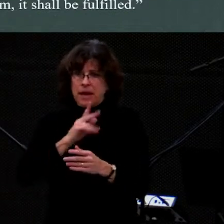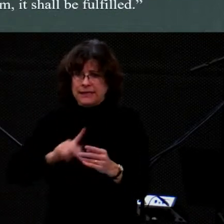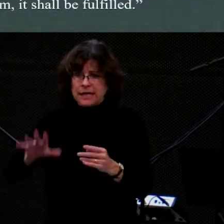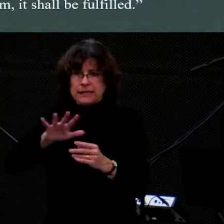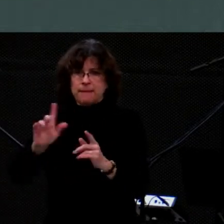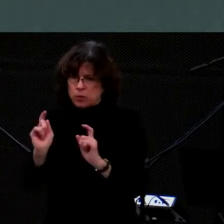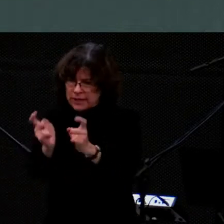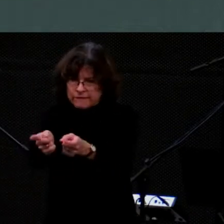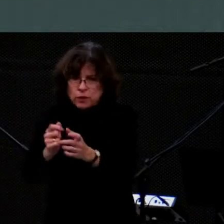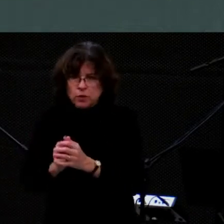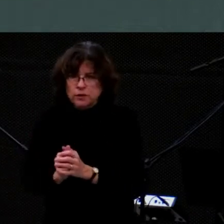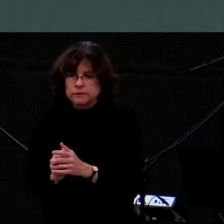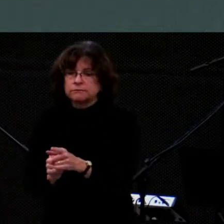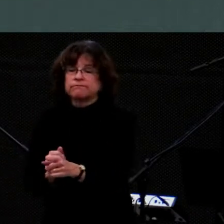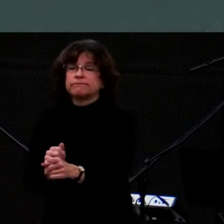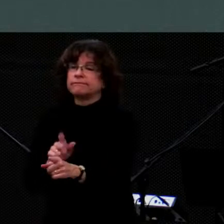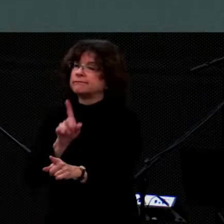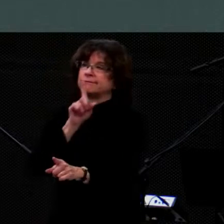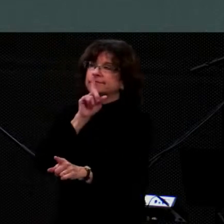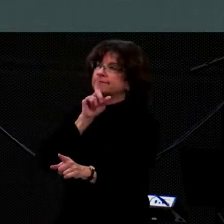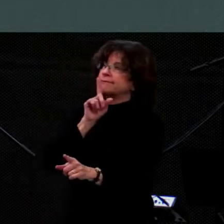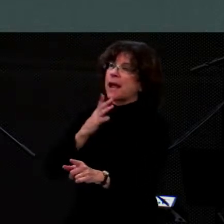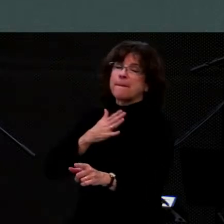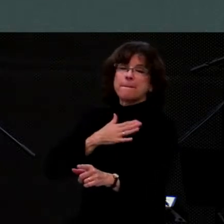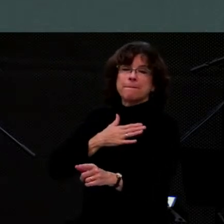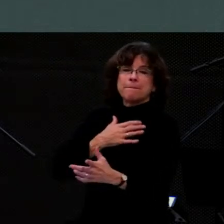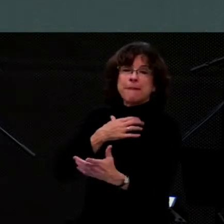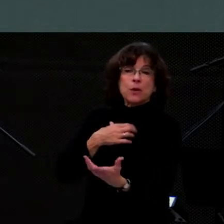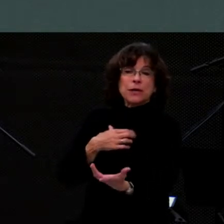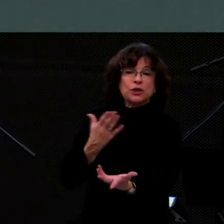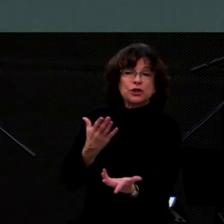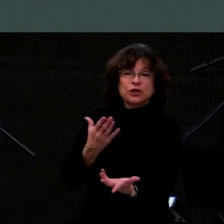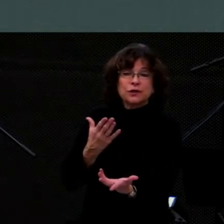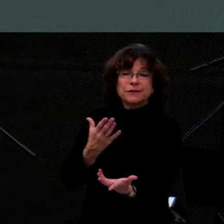fulfilled." Then Esther answered, "My wish and my request is,